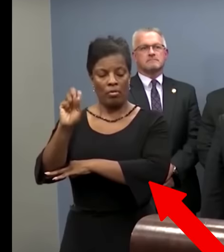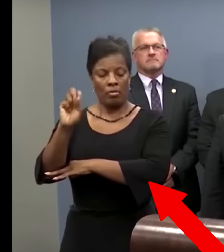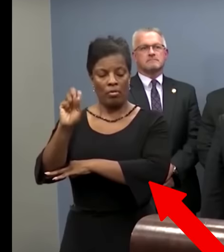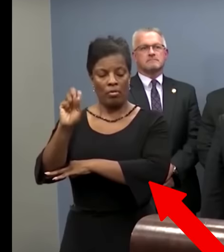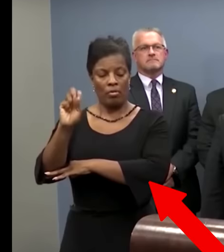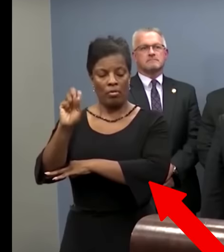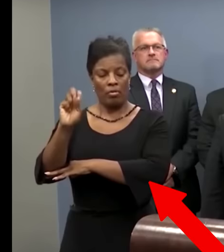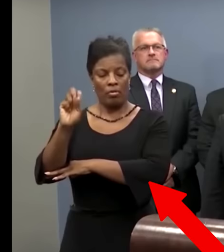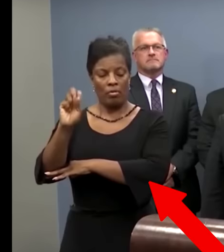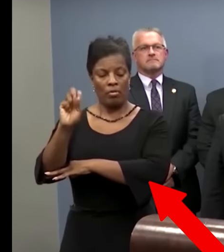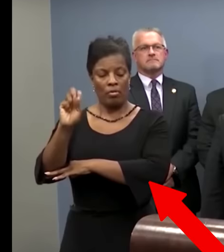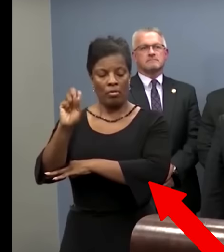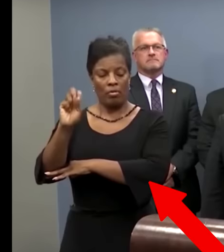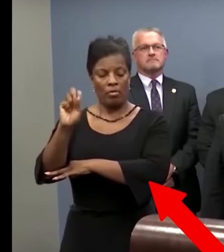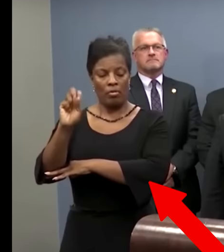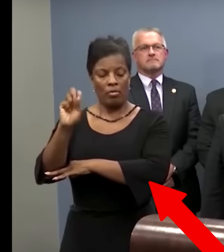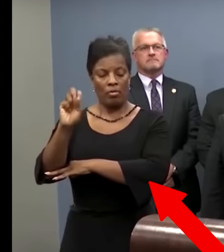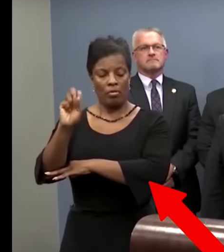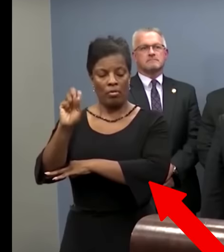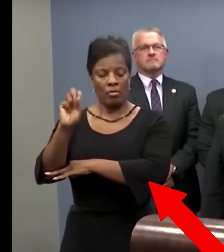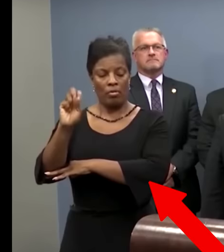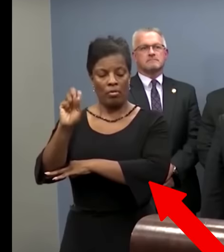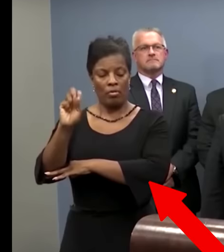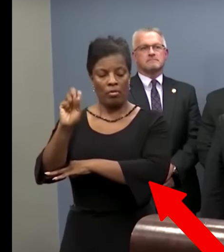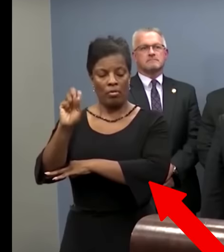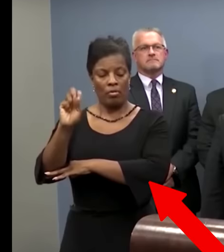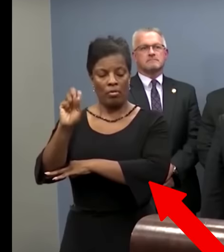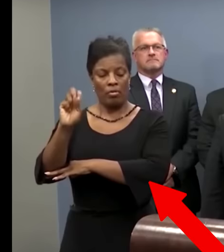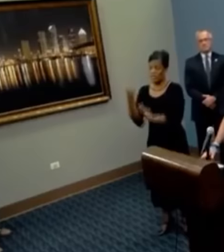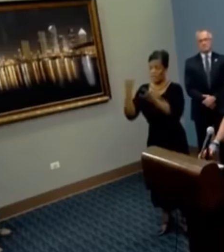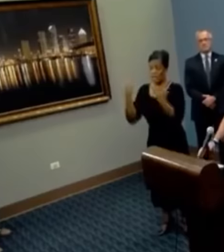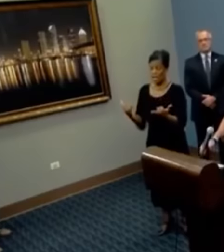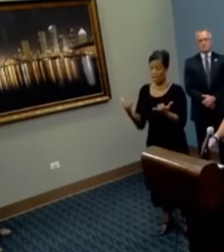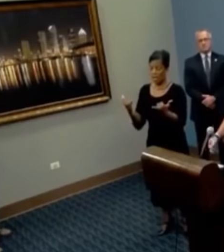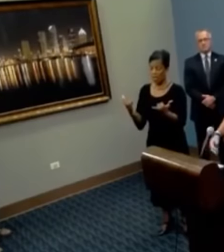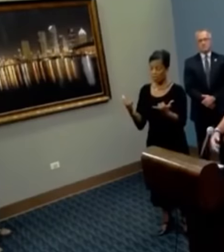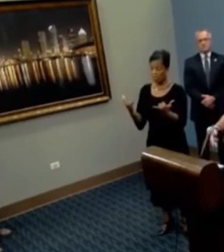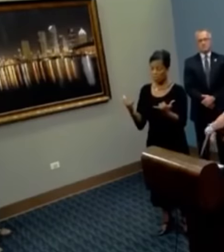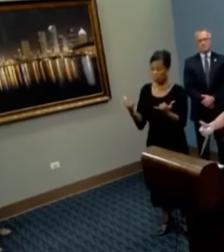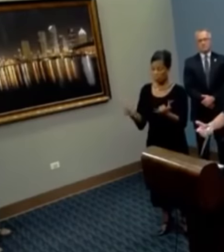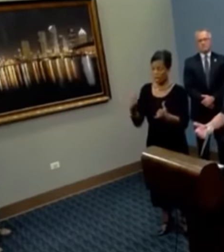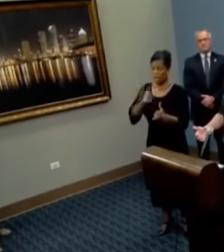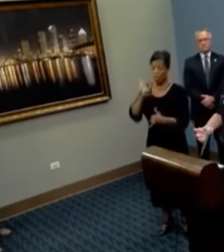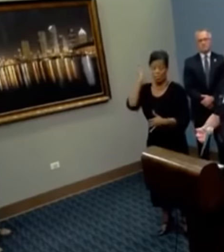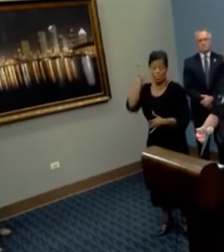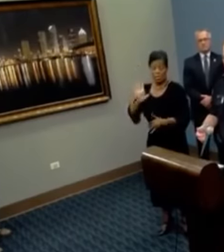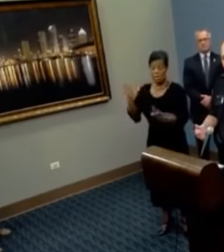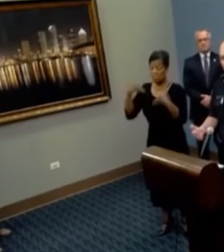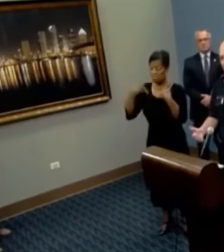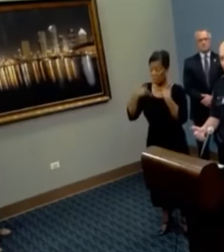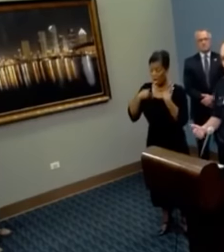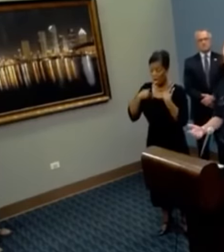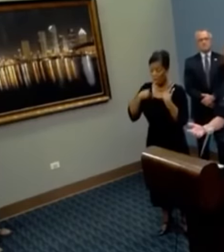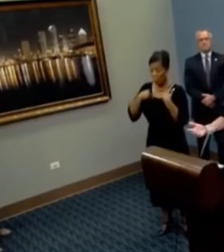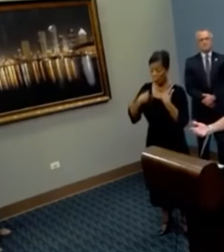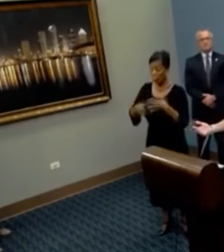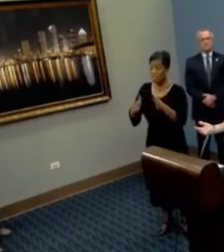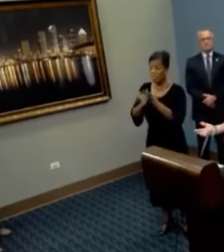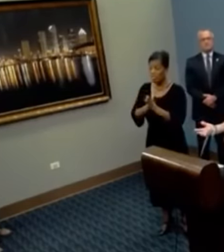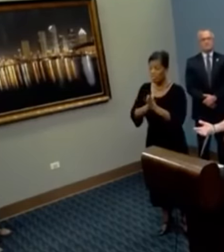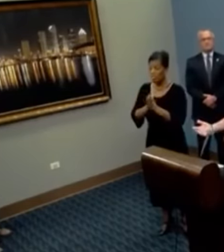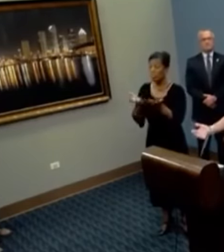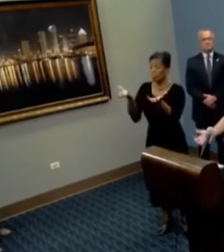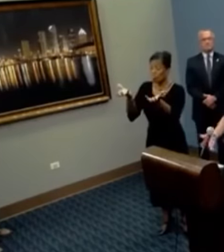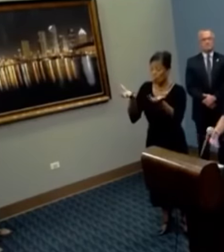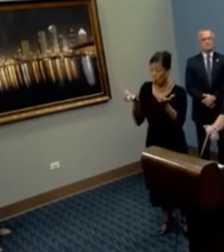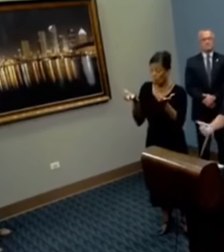This person was selected to be a sign language interpreter at this press conference. The problem is that she doesn't know sign language at all and was just making things